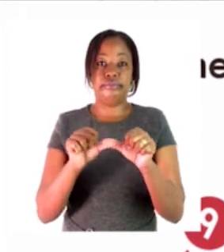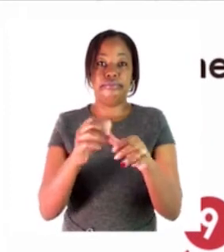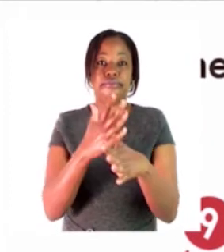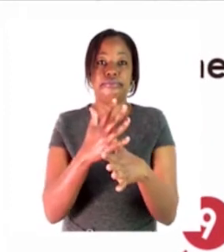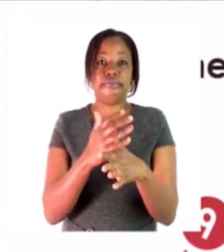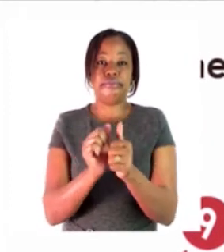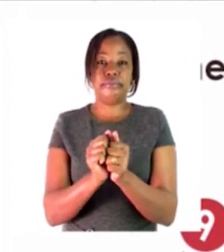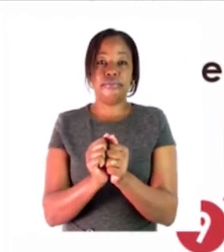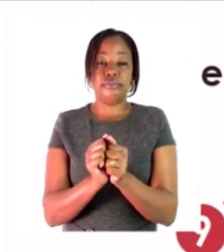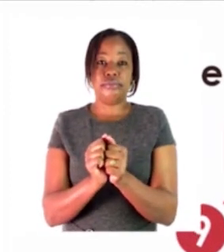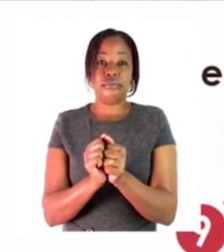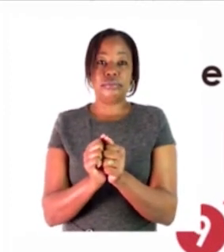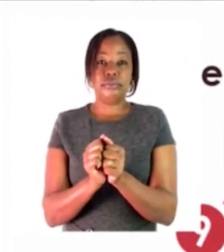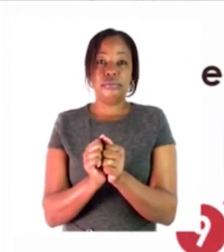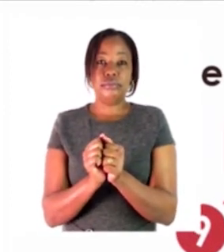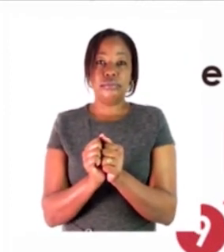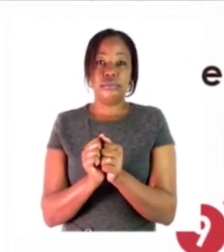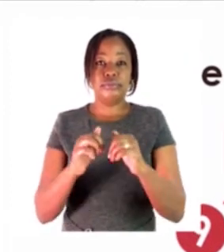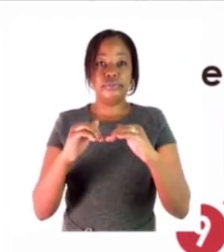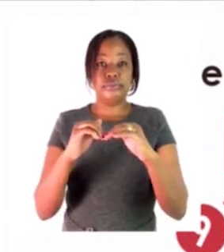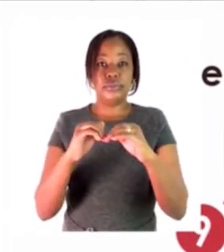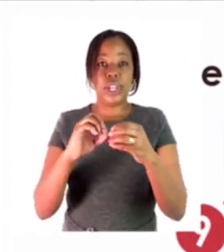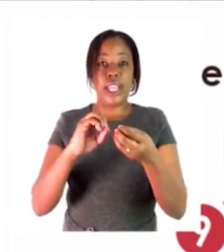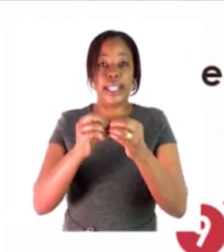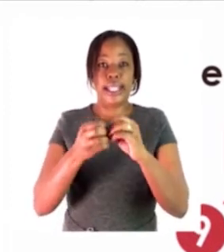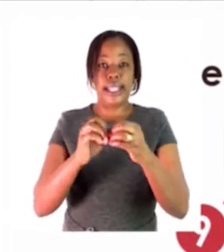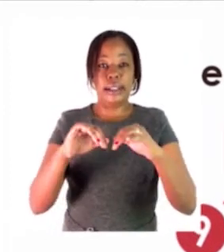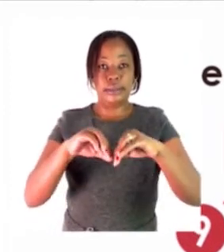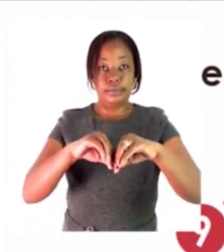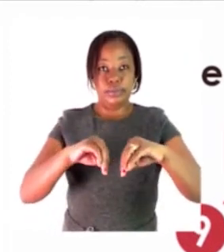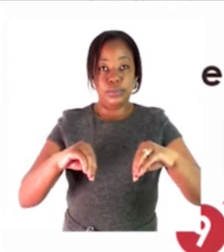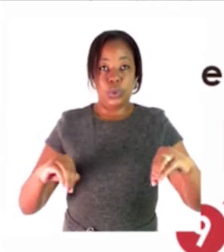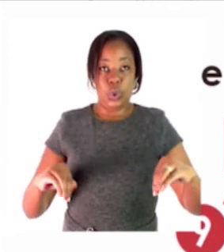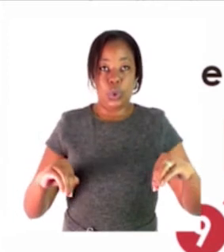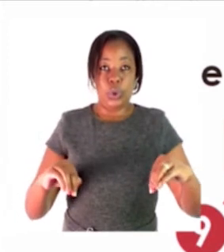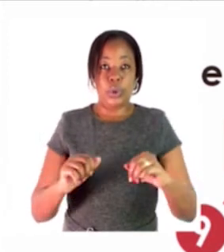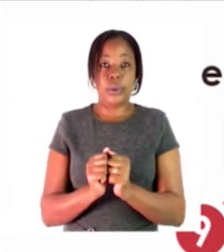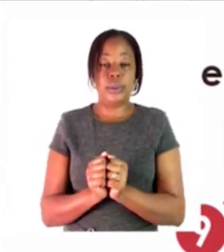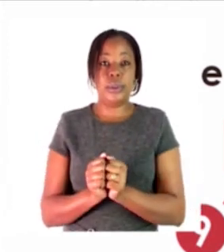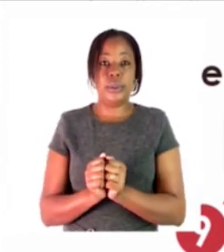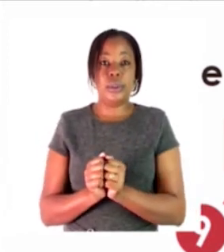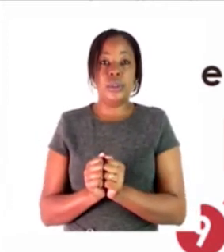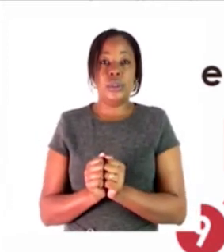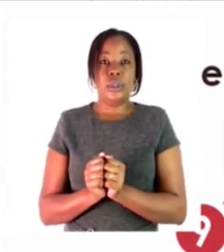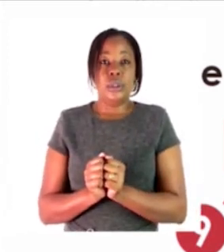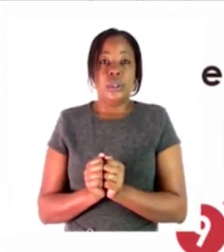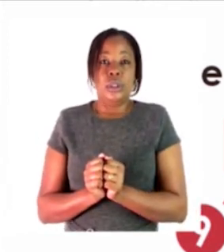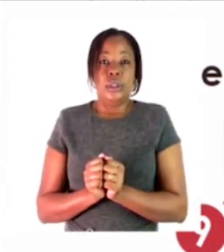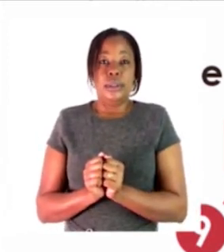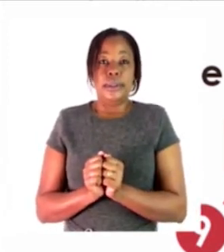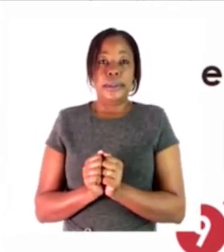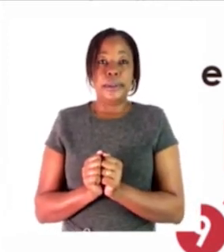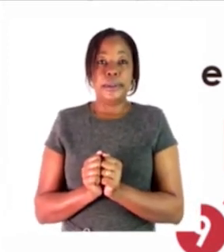On the next exercise, we are going to split the numbers. The answer will be given to us nicely on